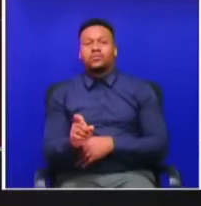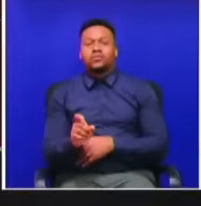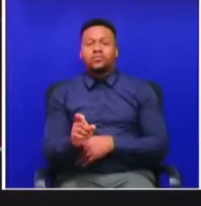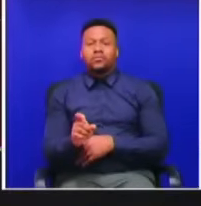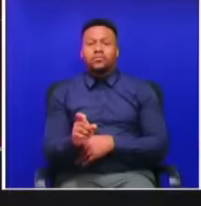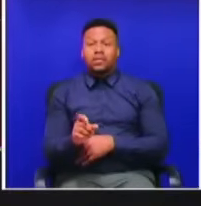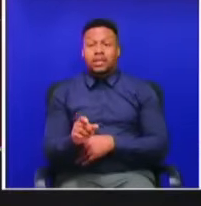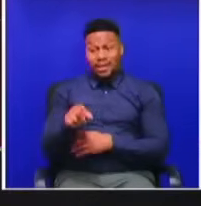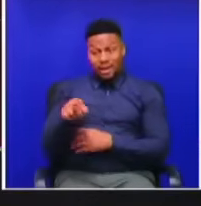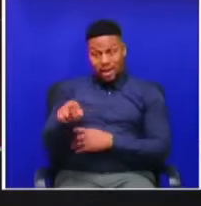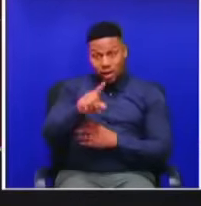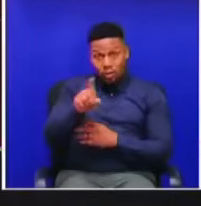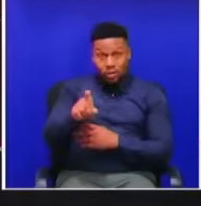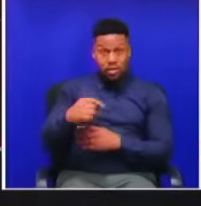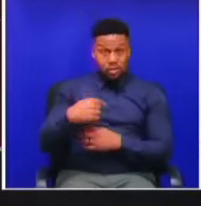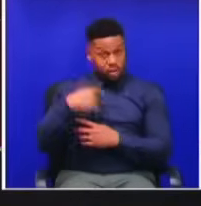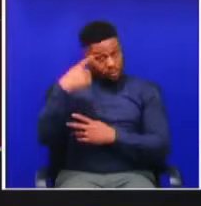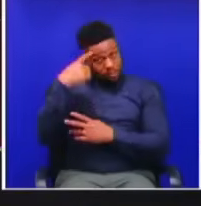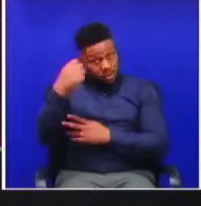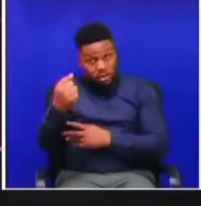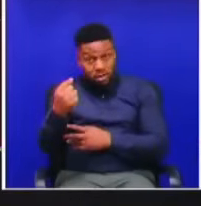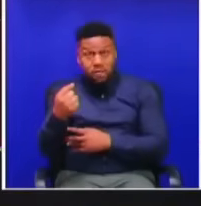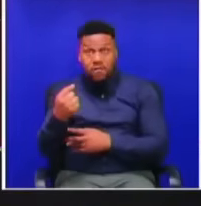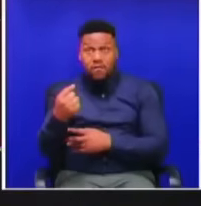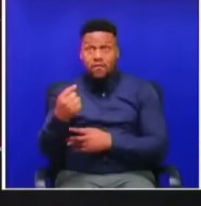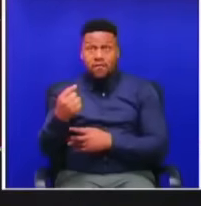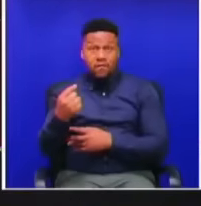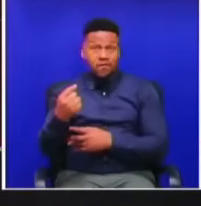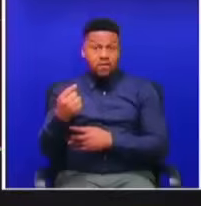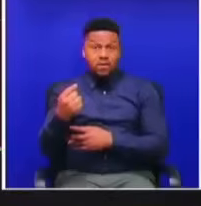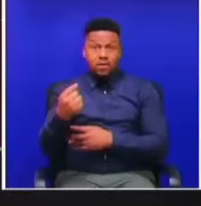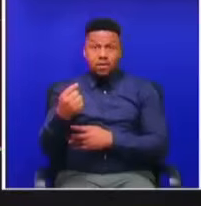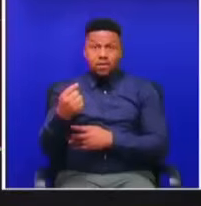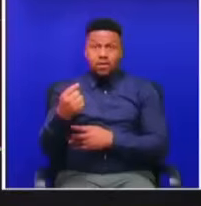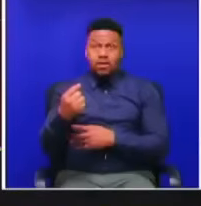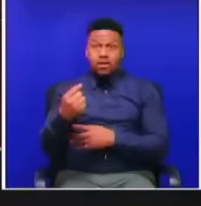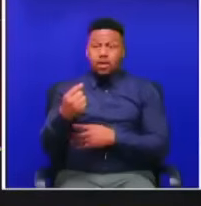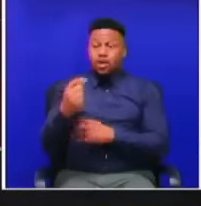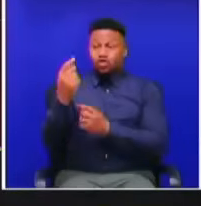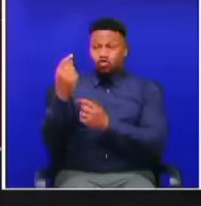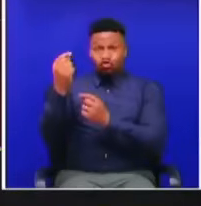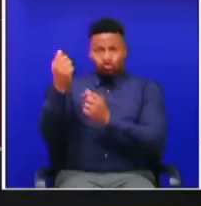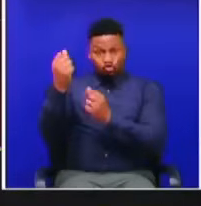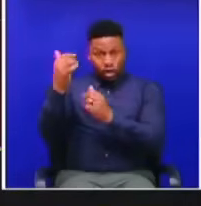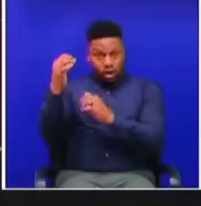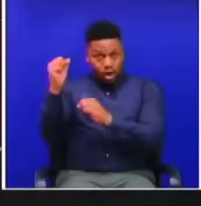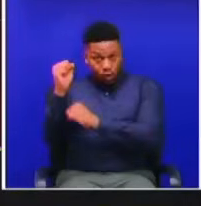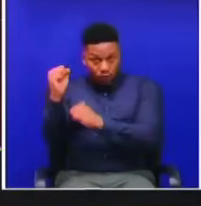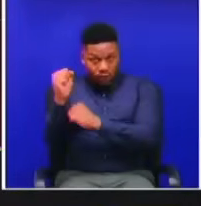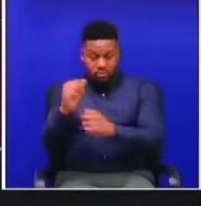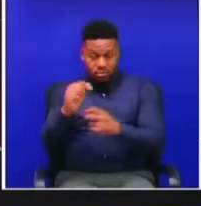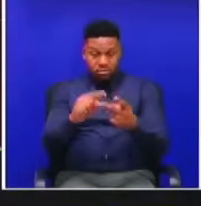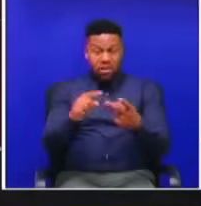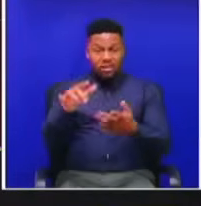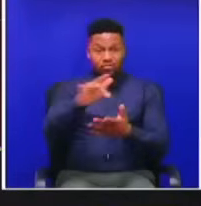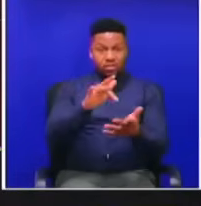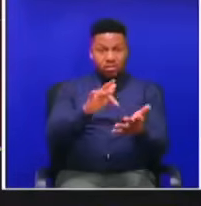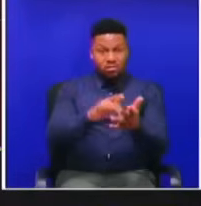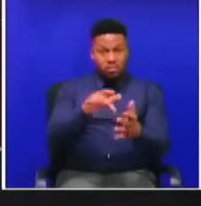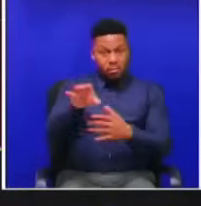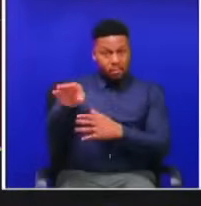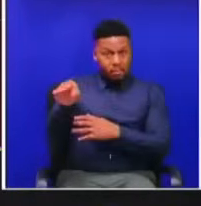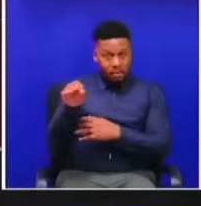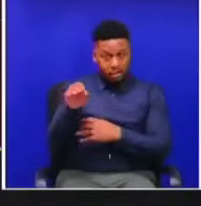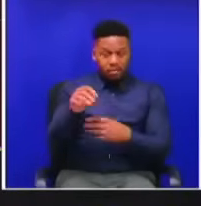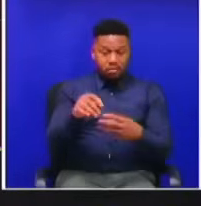question that I believe is being addressed both by Treasury, by the central bank, and also a number